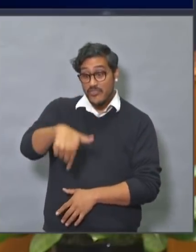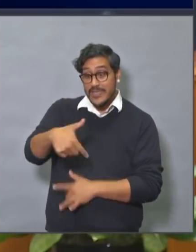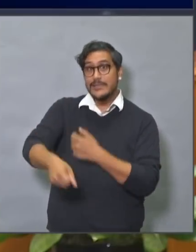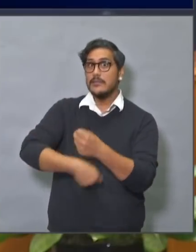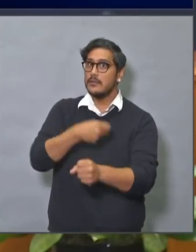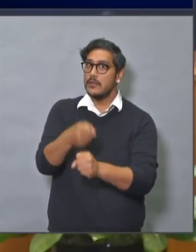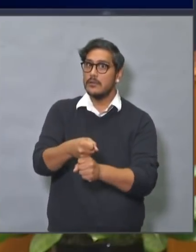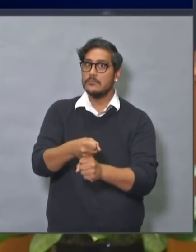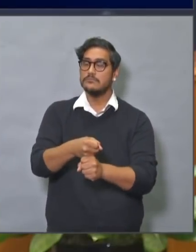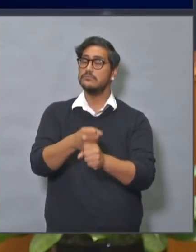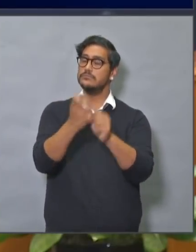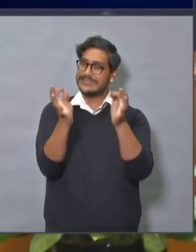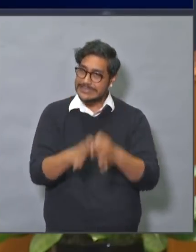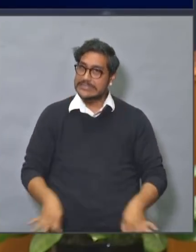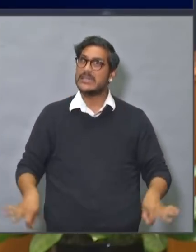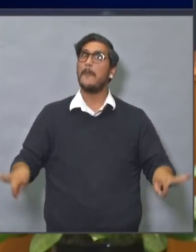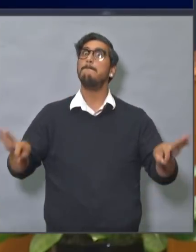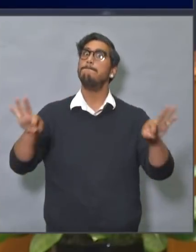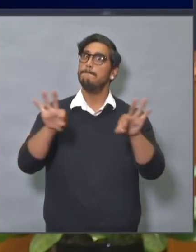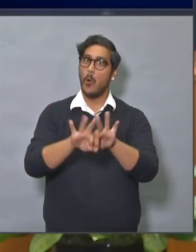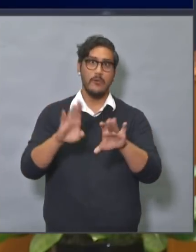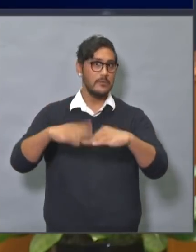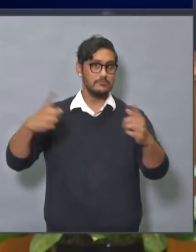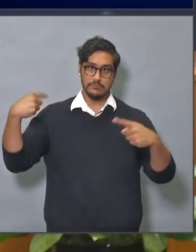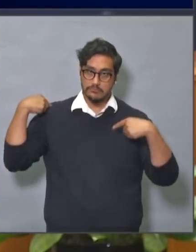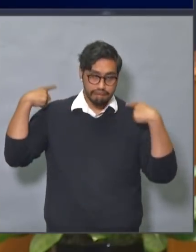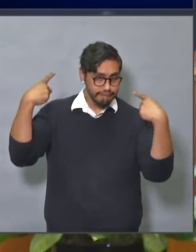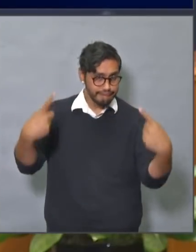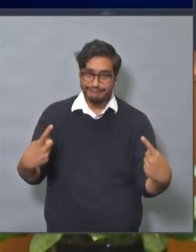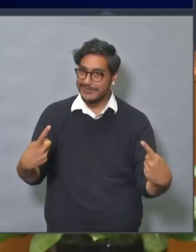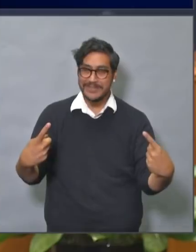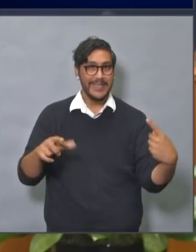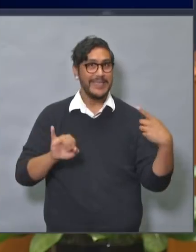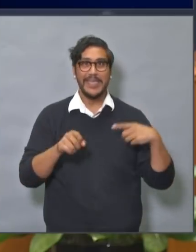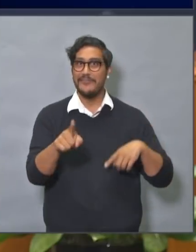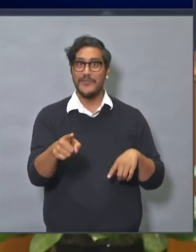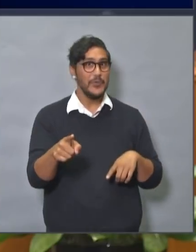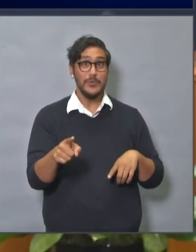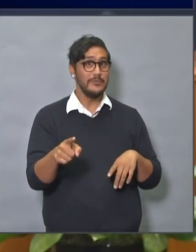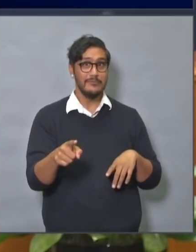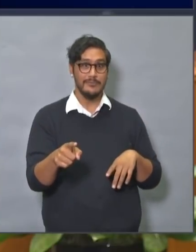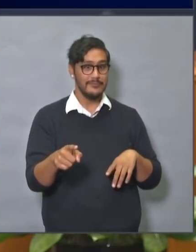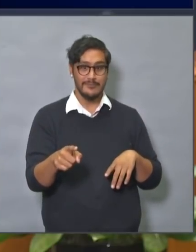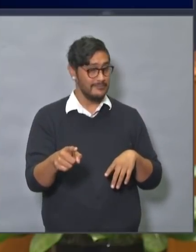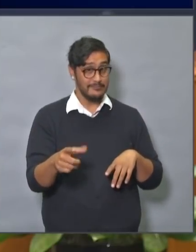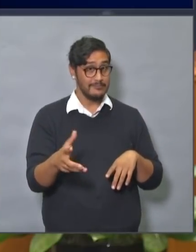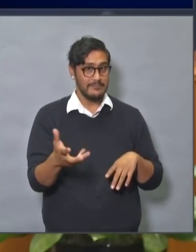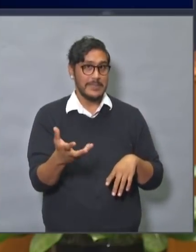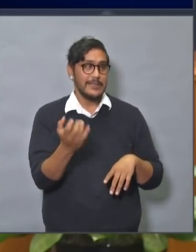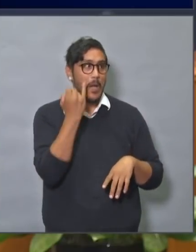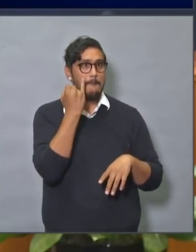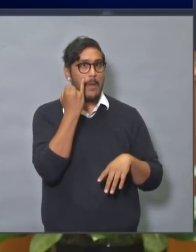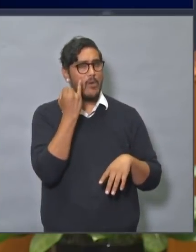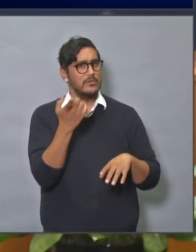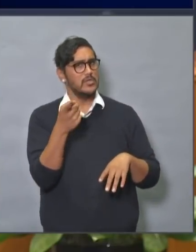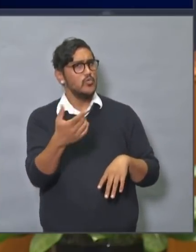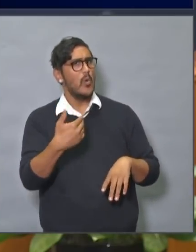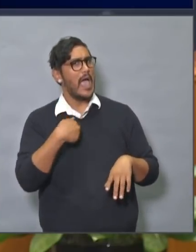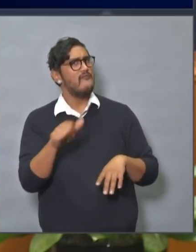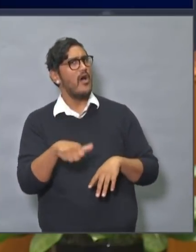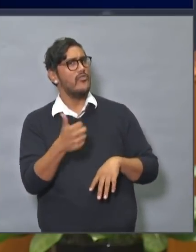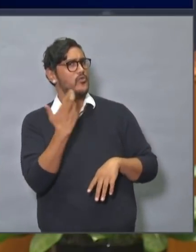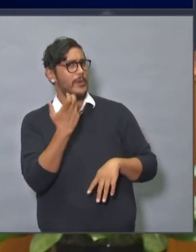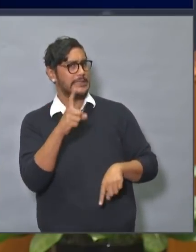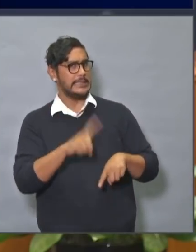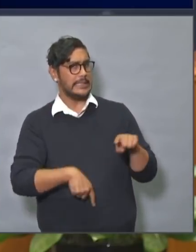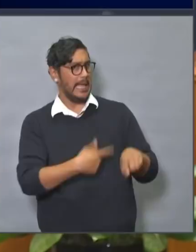everyone to make sure that unless they have some complicating factor that rules them out for getting a flu vaccine, this would be